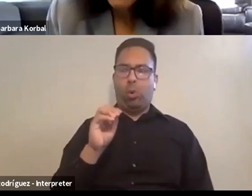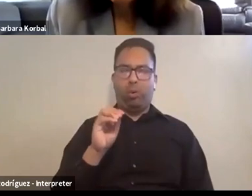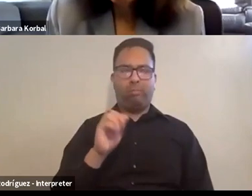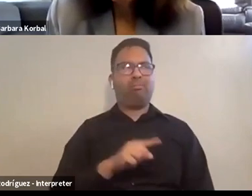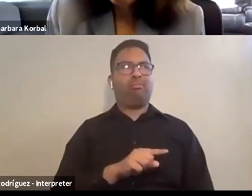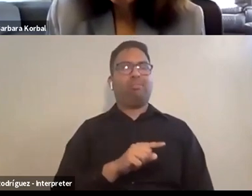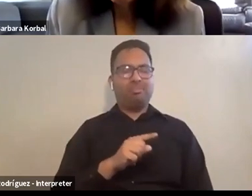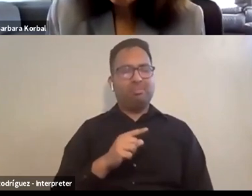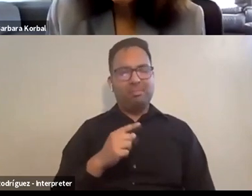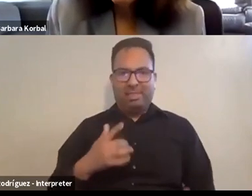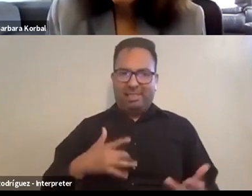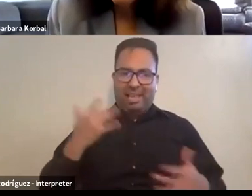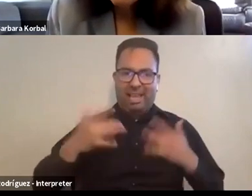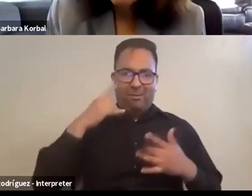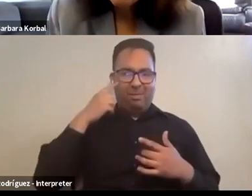well.